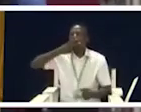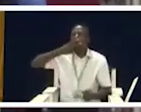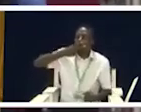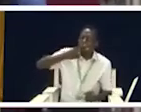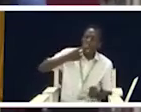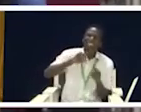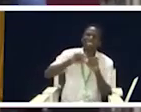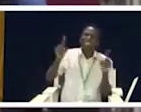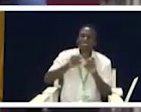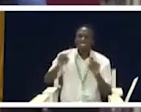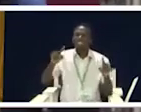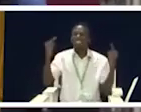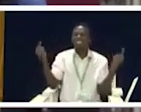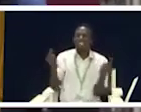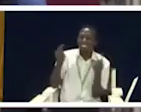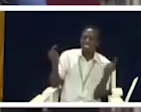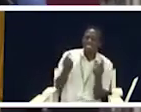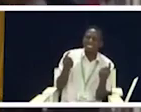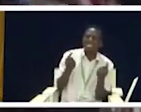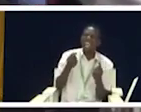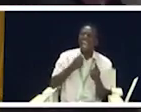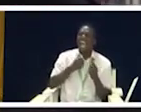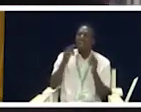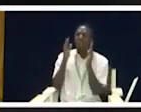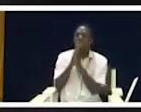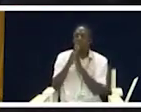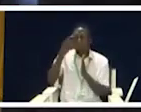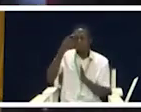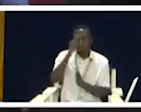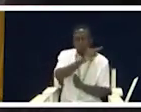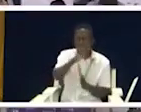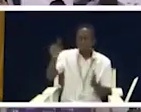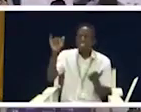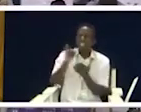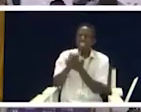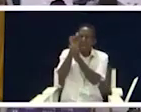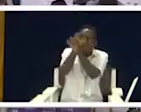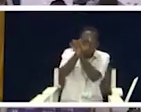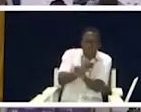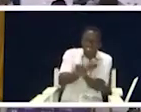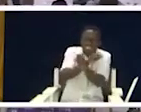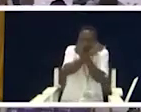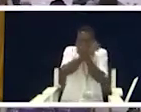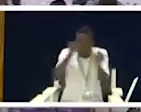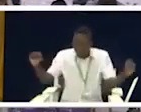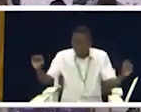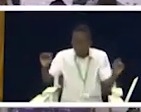homosexuality, lesbianism, I declare that bondage is broken now.